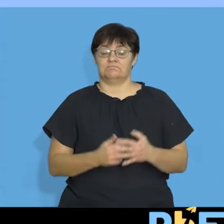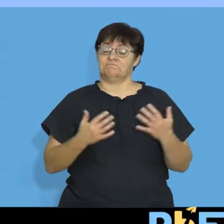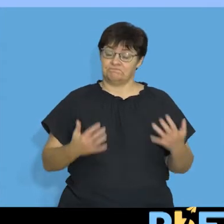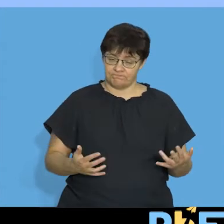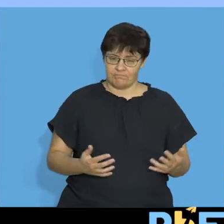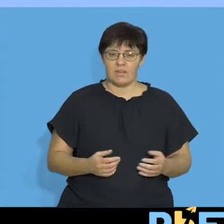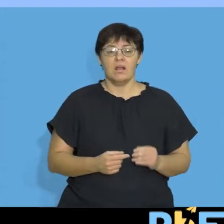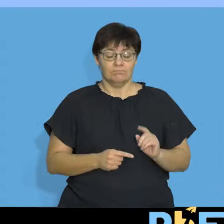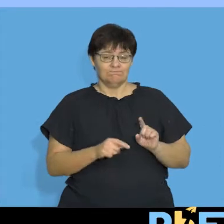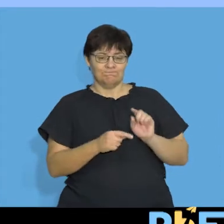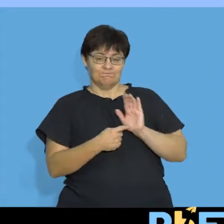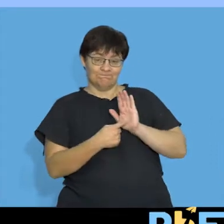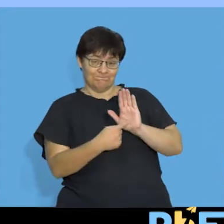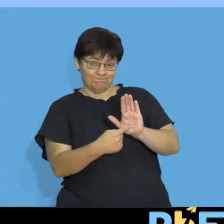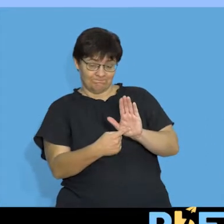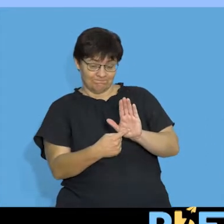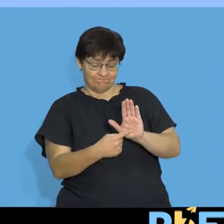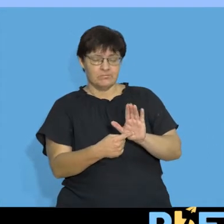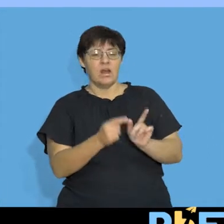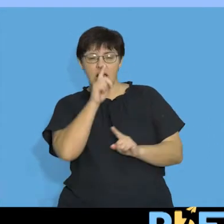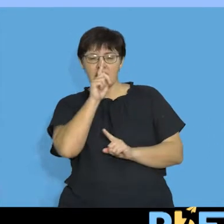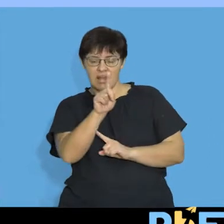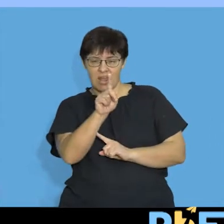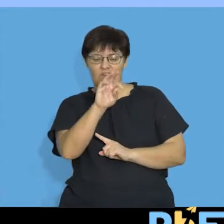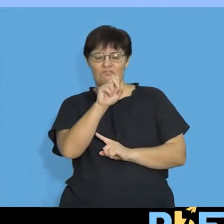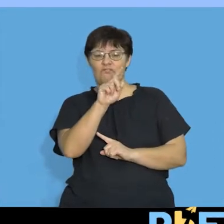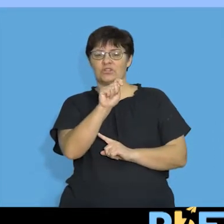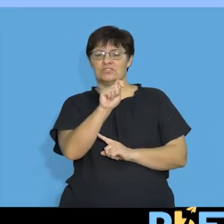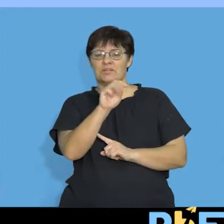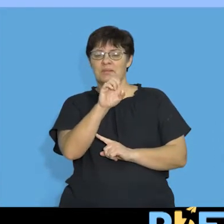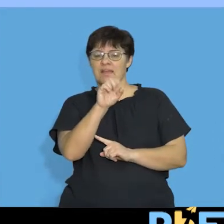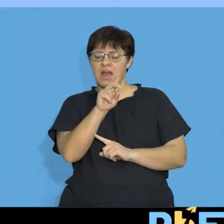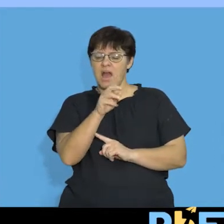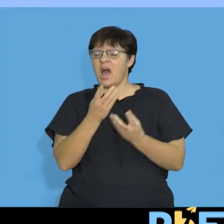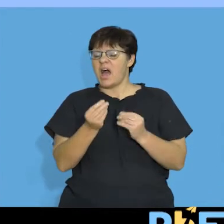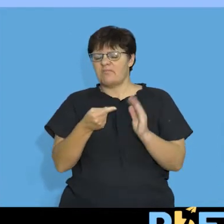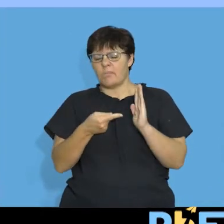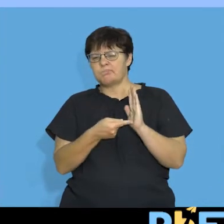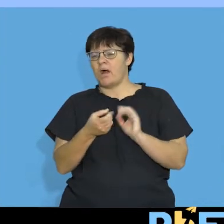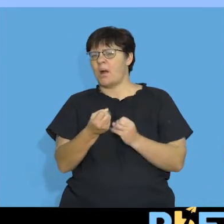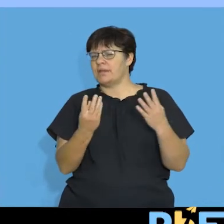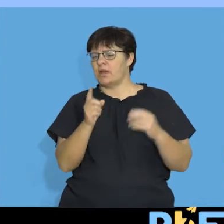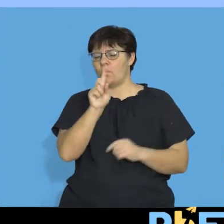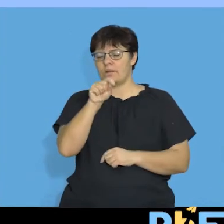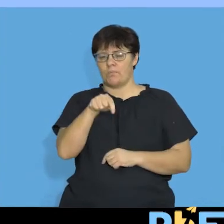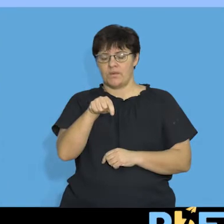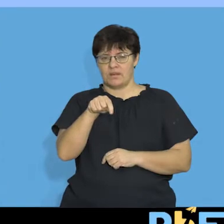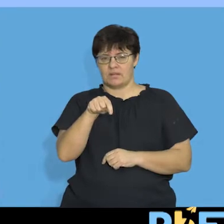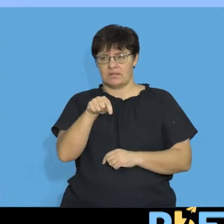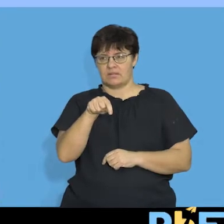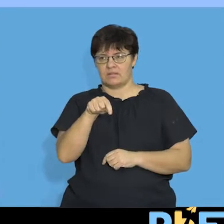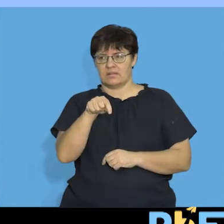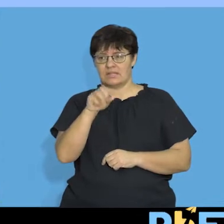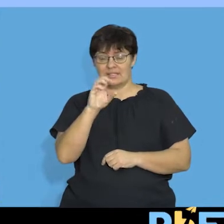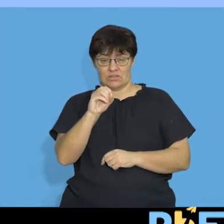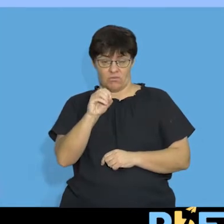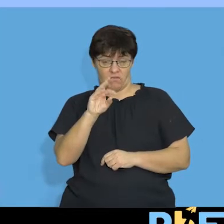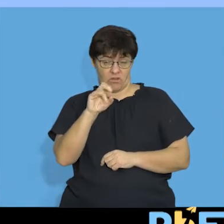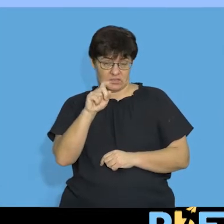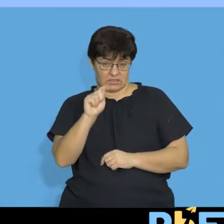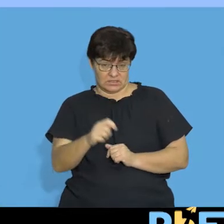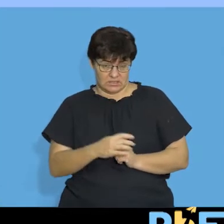Right, on the simulation, we recognize the voltmeter is reading 1,0 volts. The